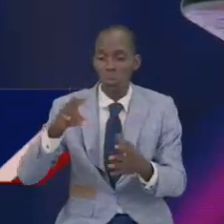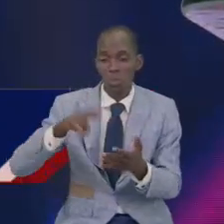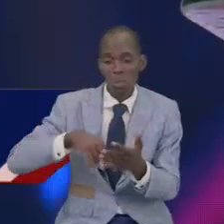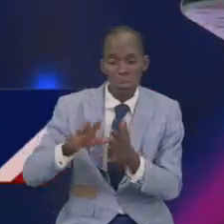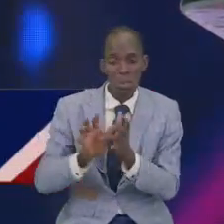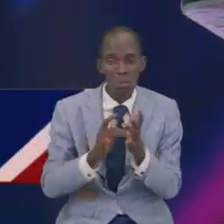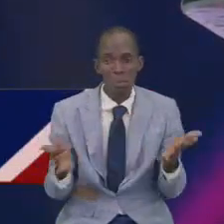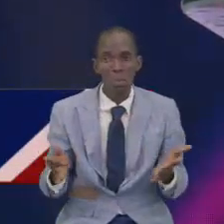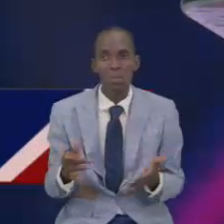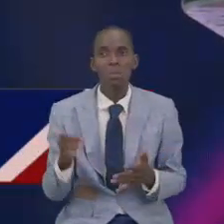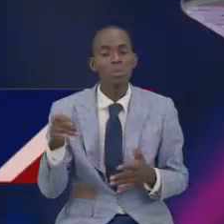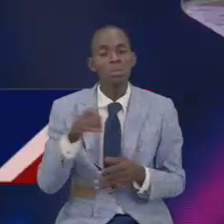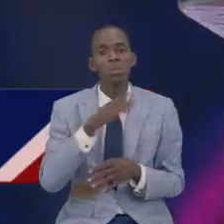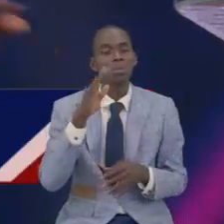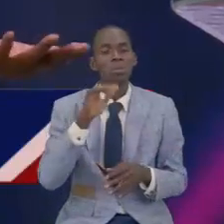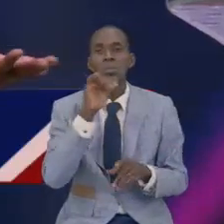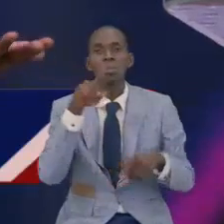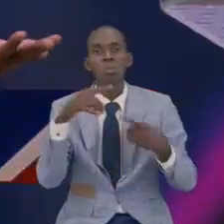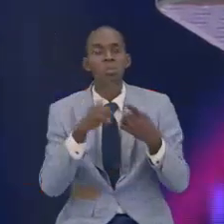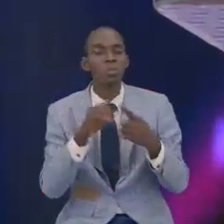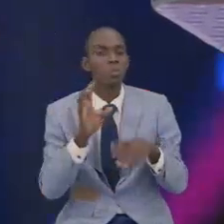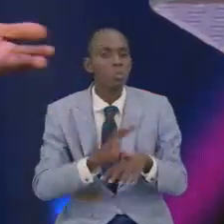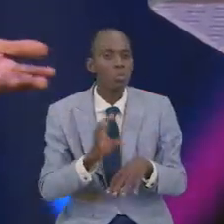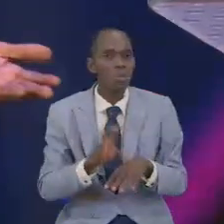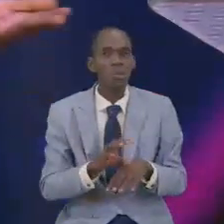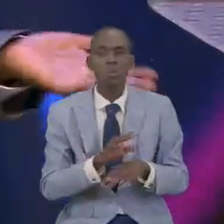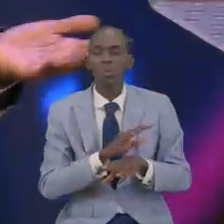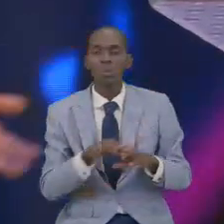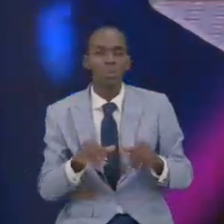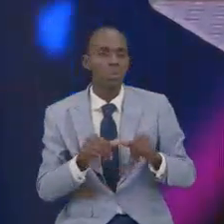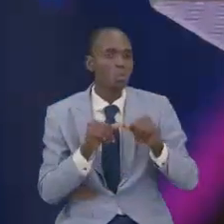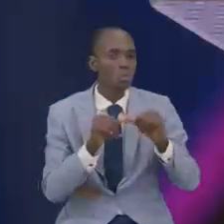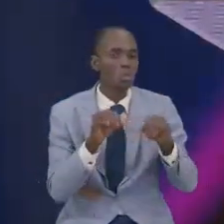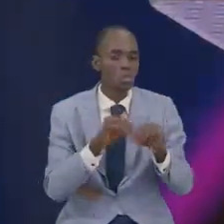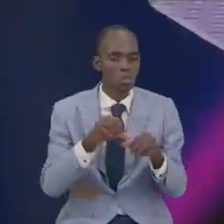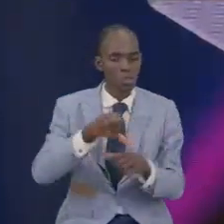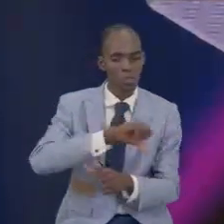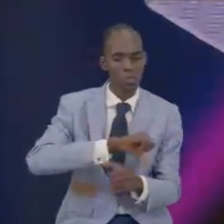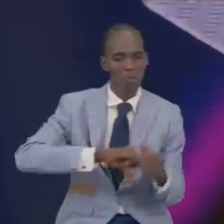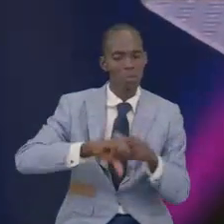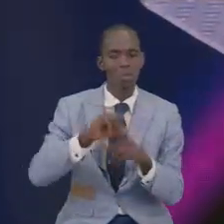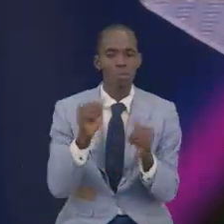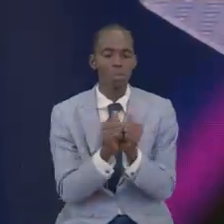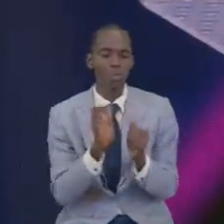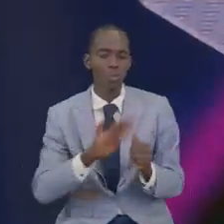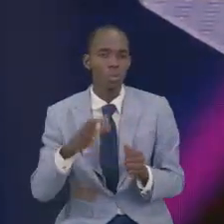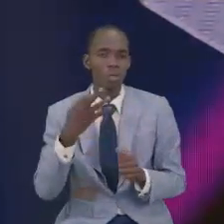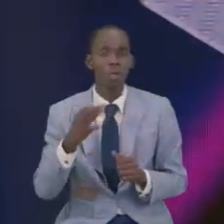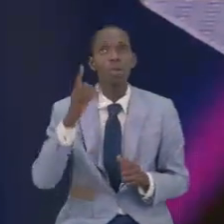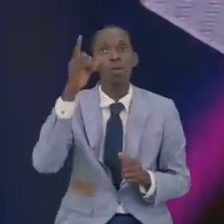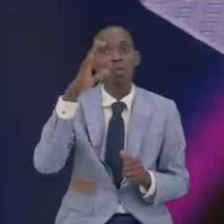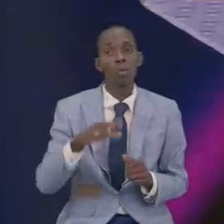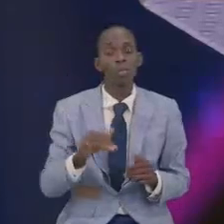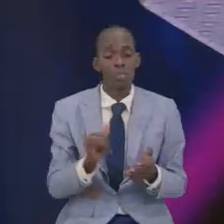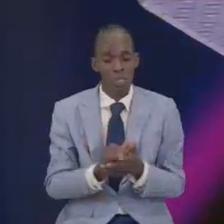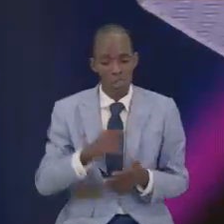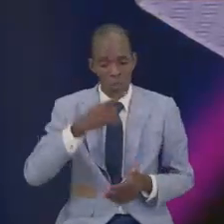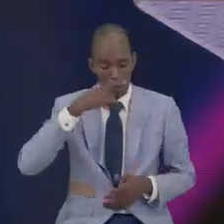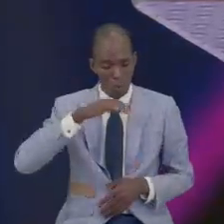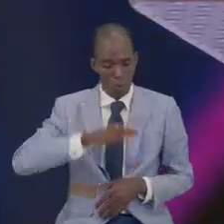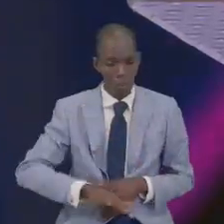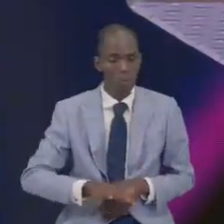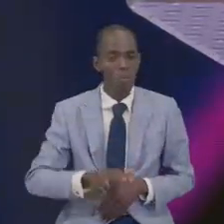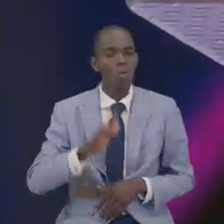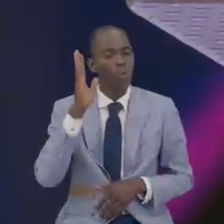they don't continue attending church, if they don't continue in the fellowship of the children of God, even the little one they've got here, they